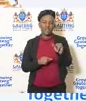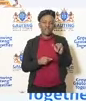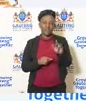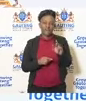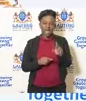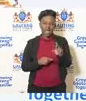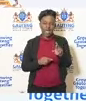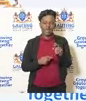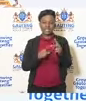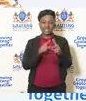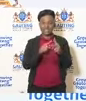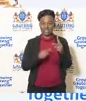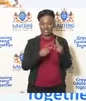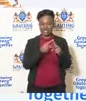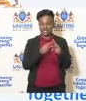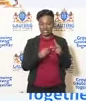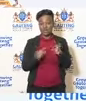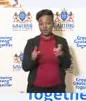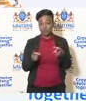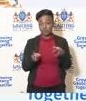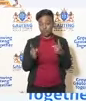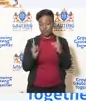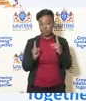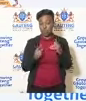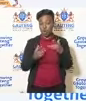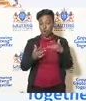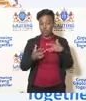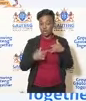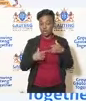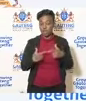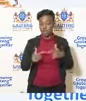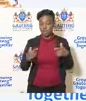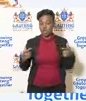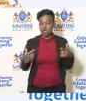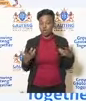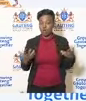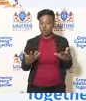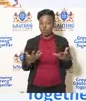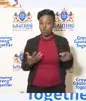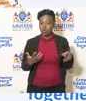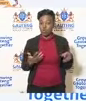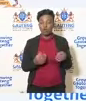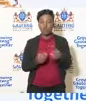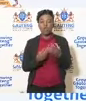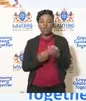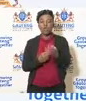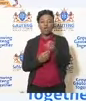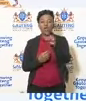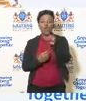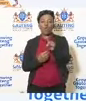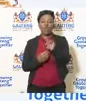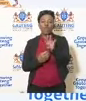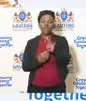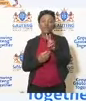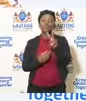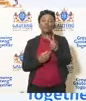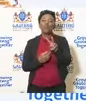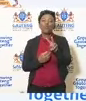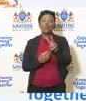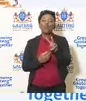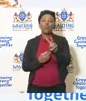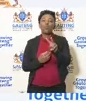That would be an area of great concern to us. Now, we have there 142 active